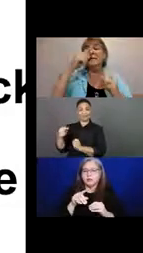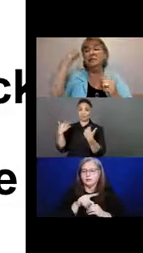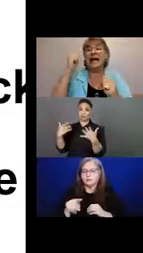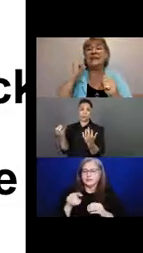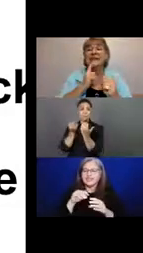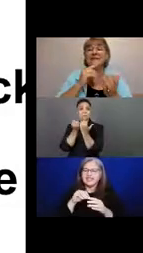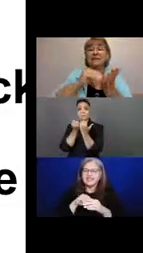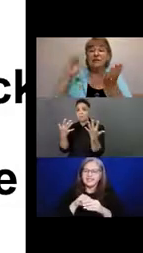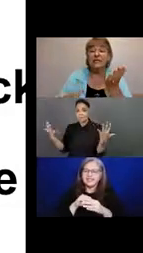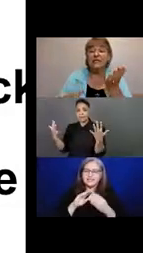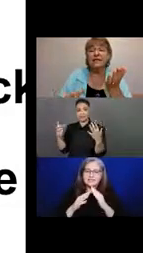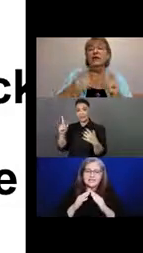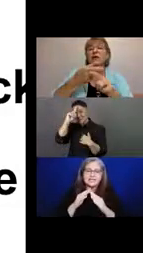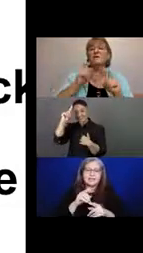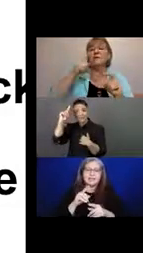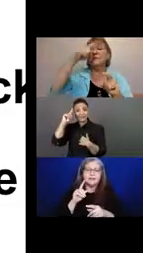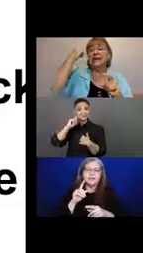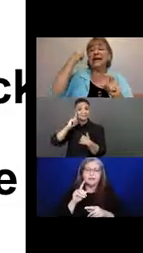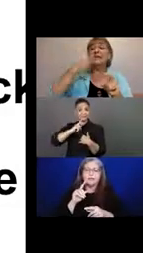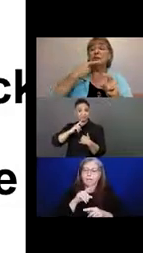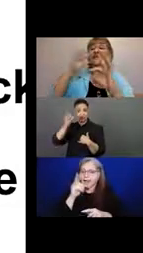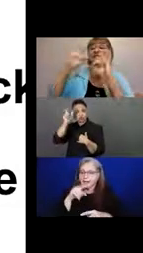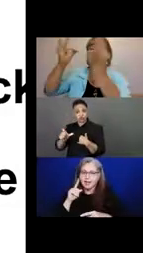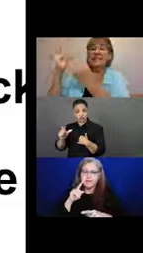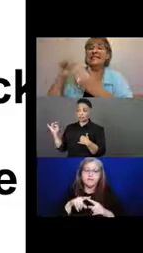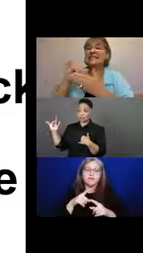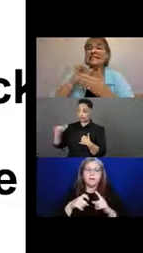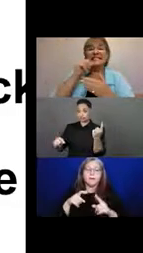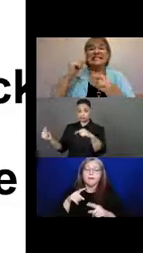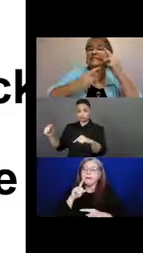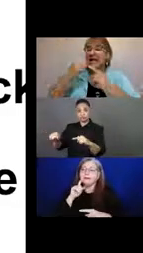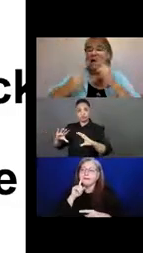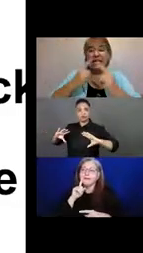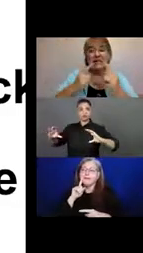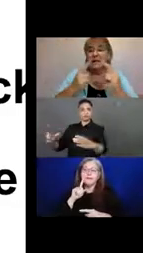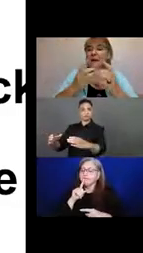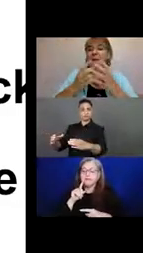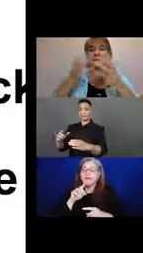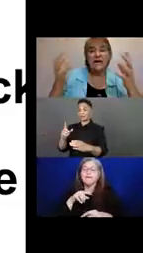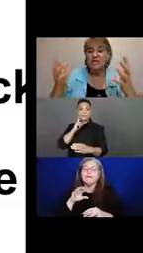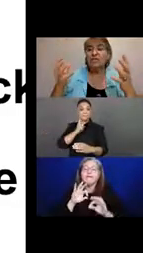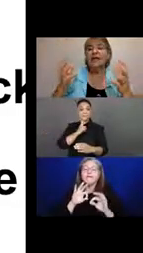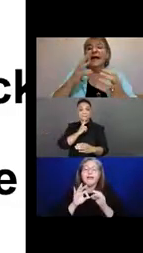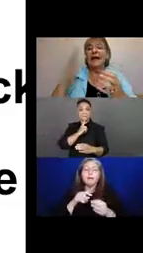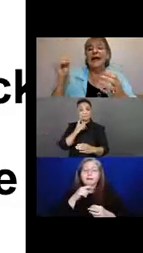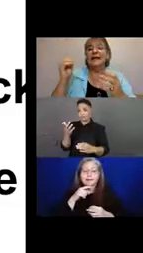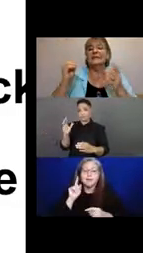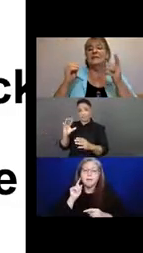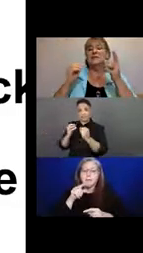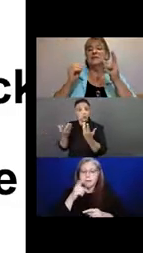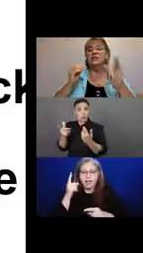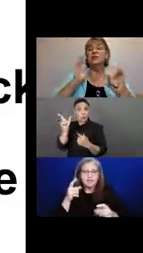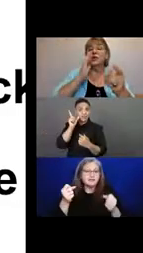city Black deaf students from Black hearing families that didn't sign much.